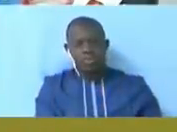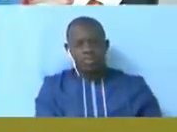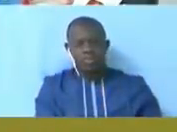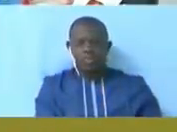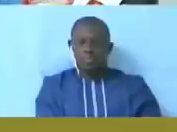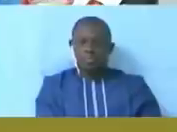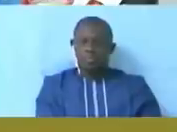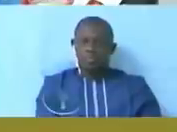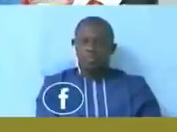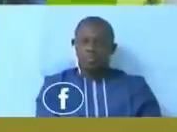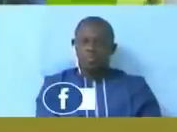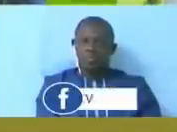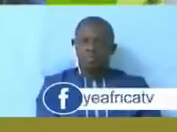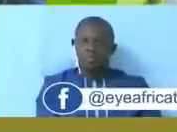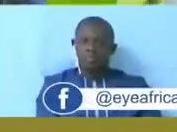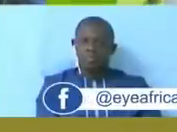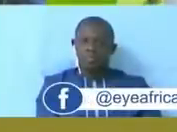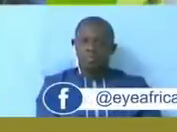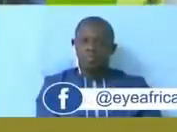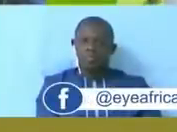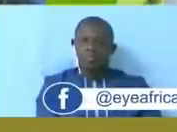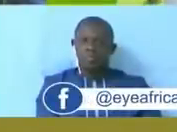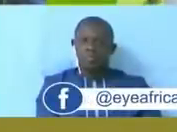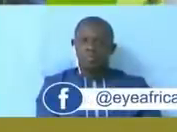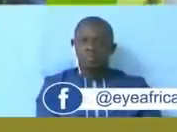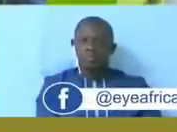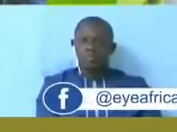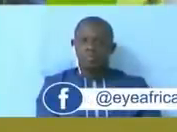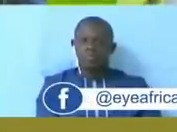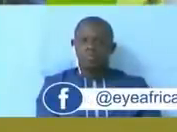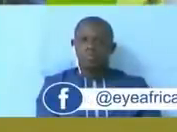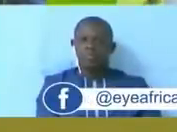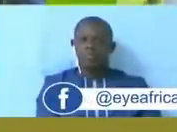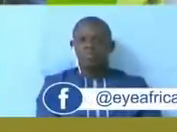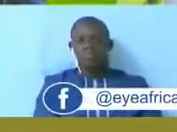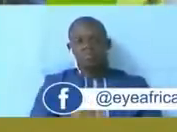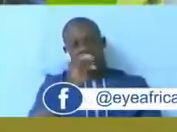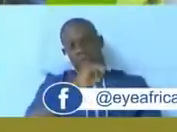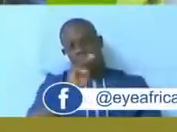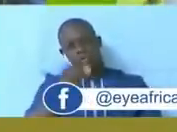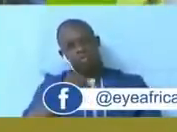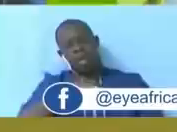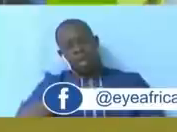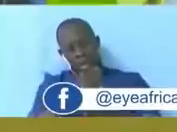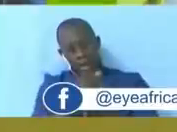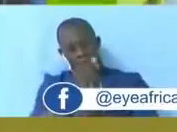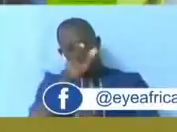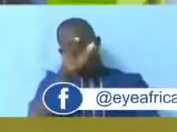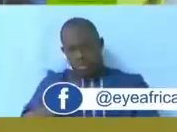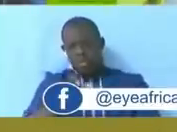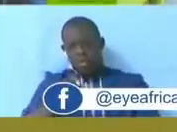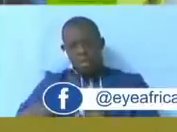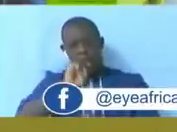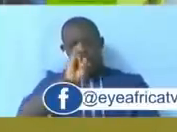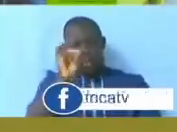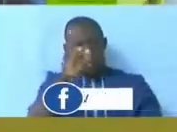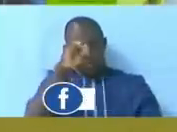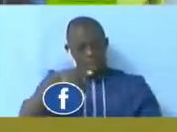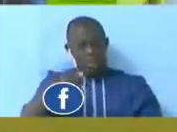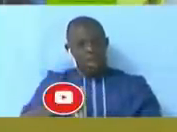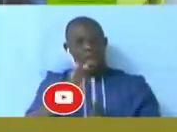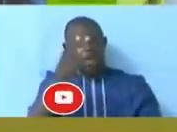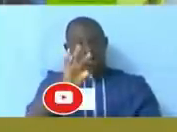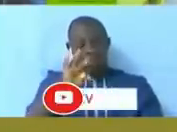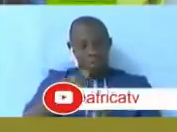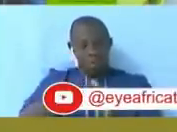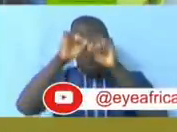of man. Inspector General of Police, remand him mile two without the president giving orders to it. Utonyati police ola kundongo eto wata muda